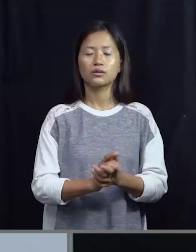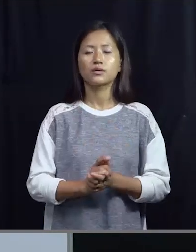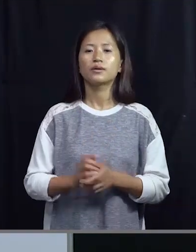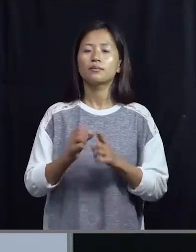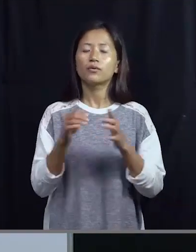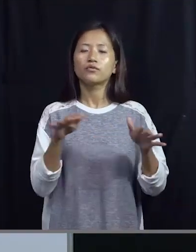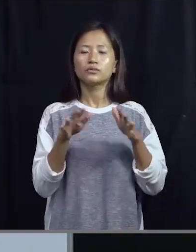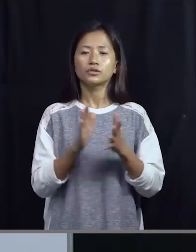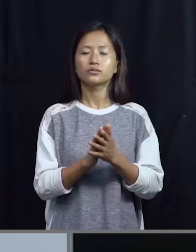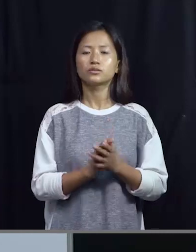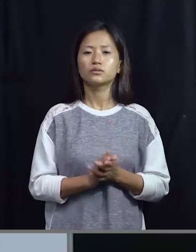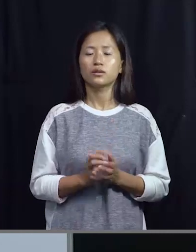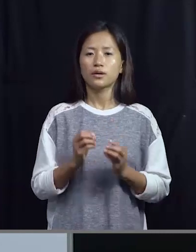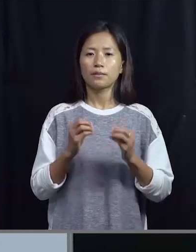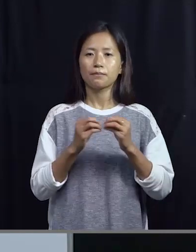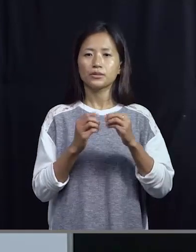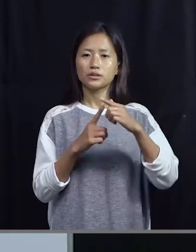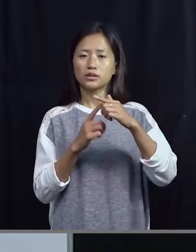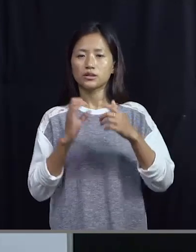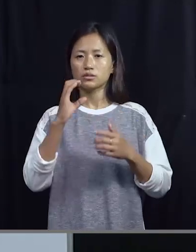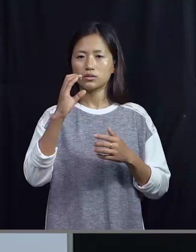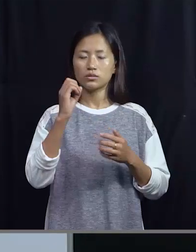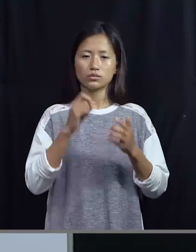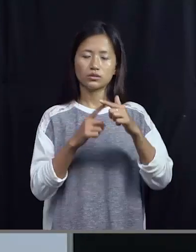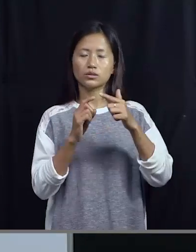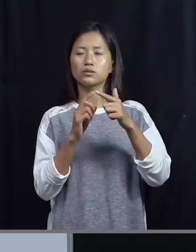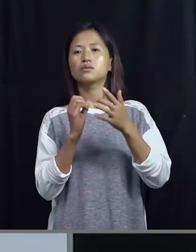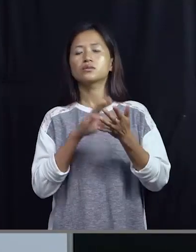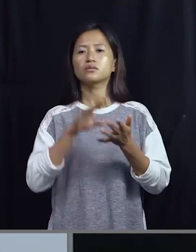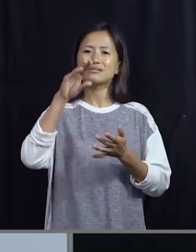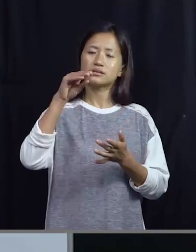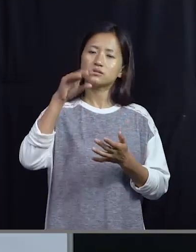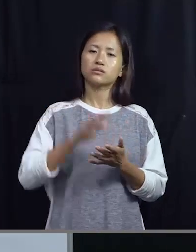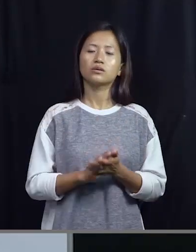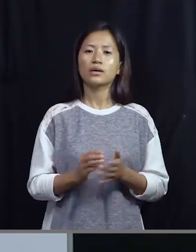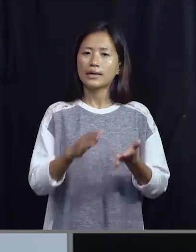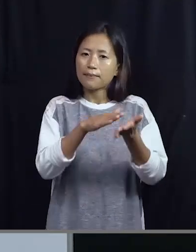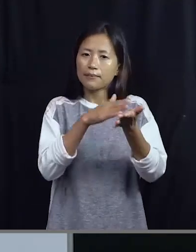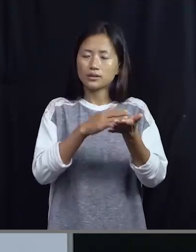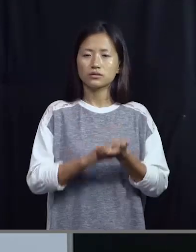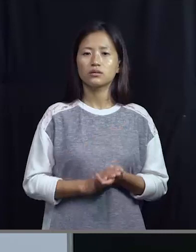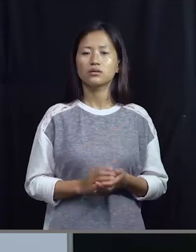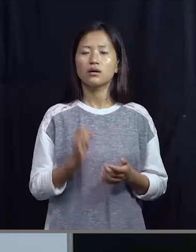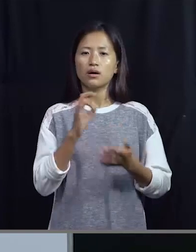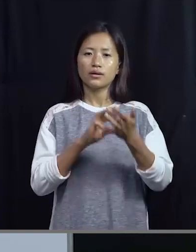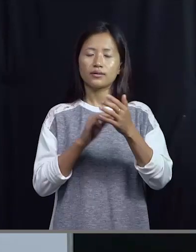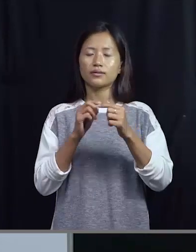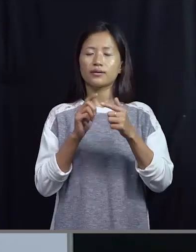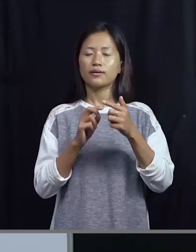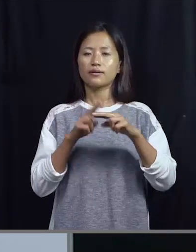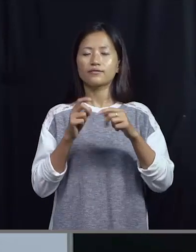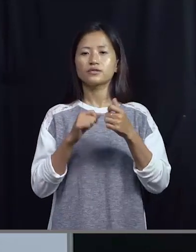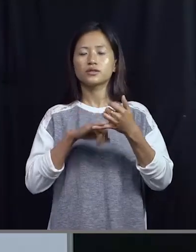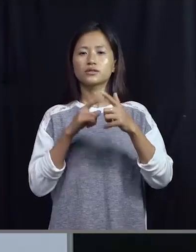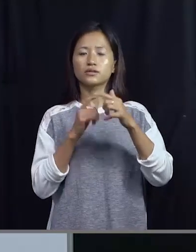right? So the BT cotton will prevent any pests to infest them, as a result of